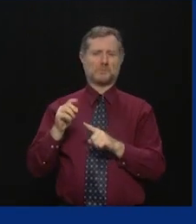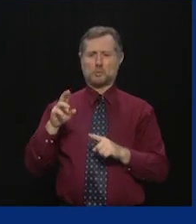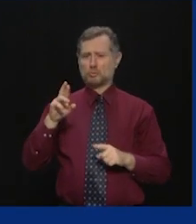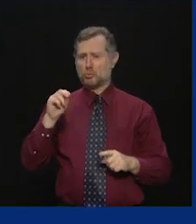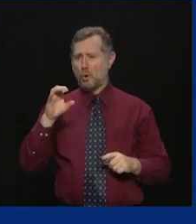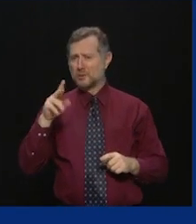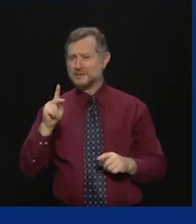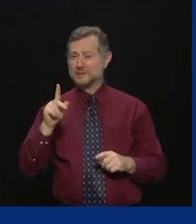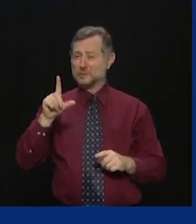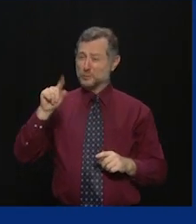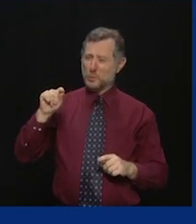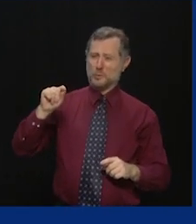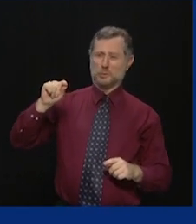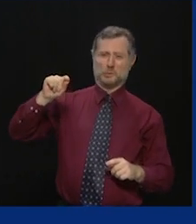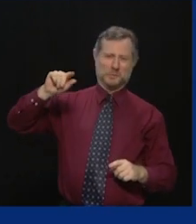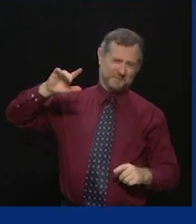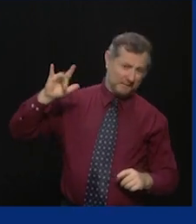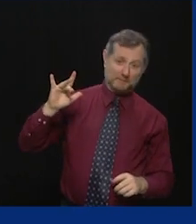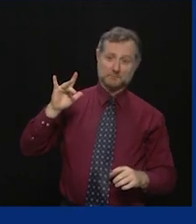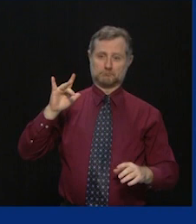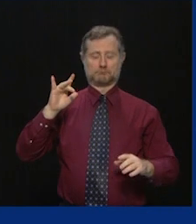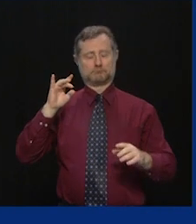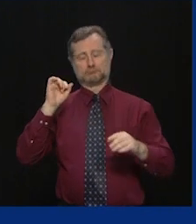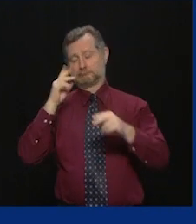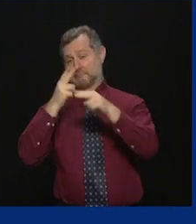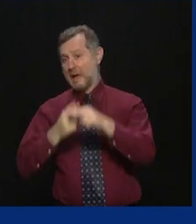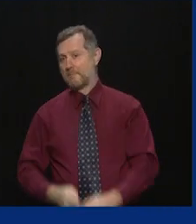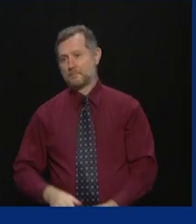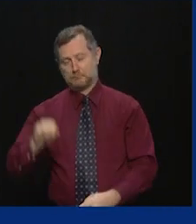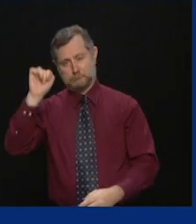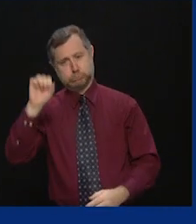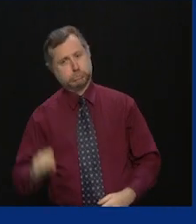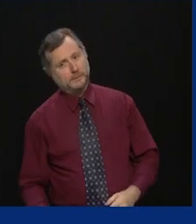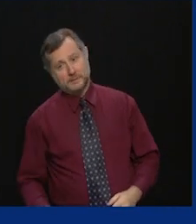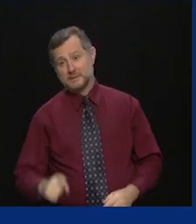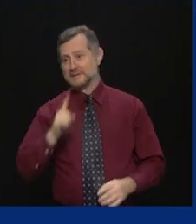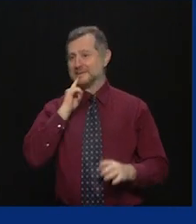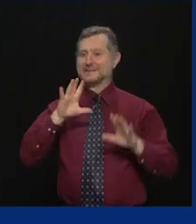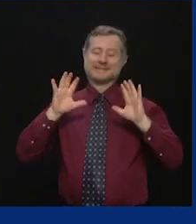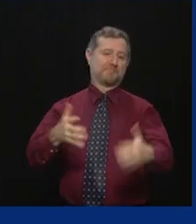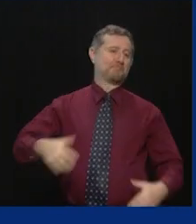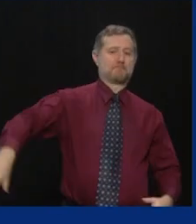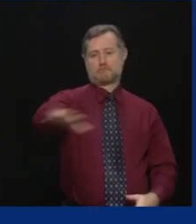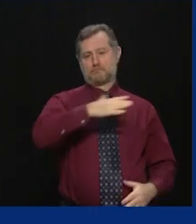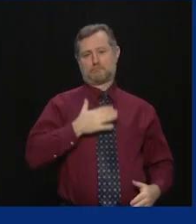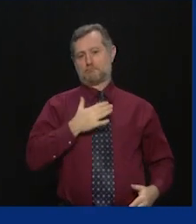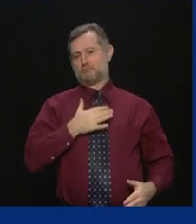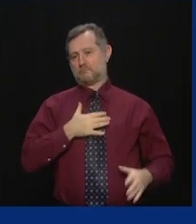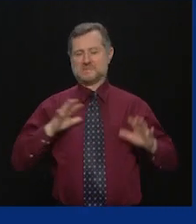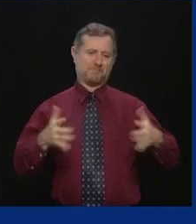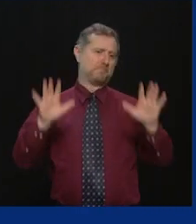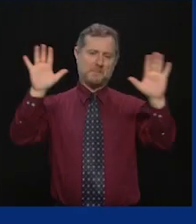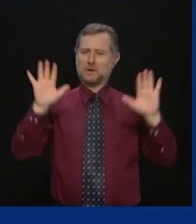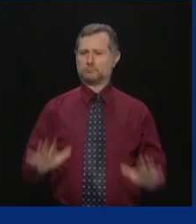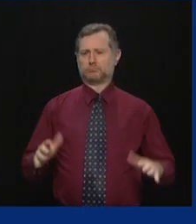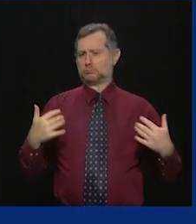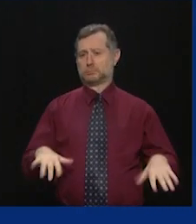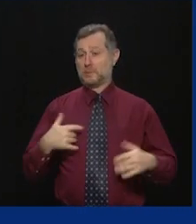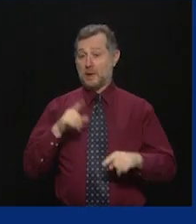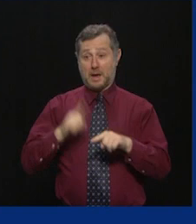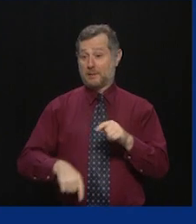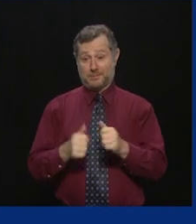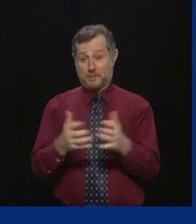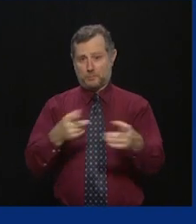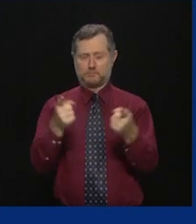partners, I thank them all. We work as a team. This project is about great teamwork and collaboration. It would not happen without that. And I close